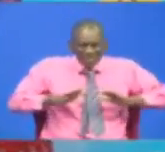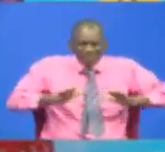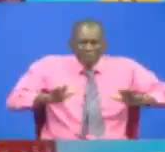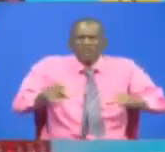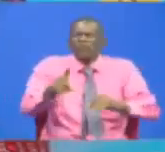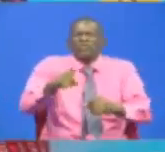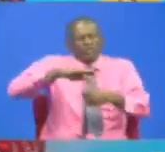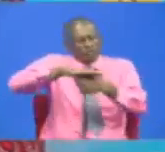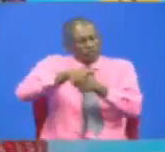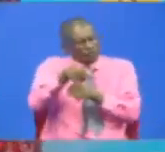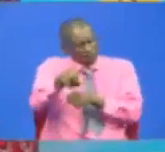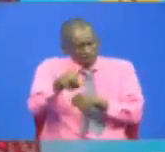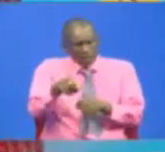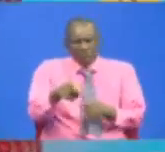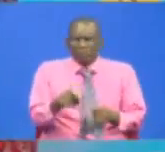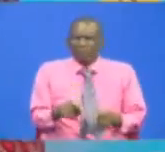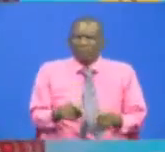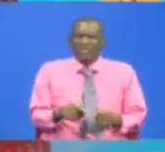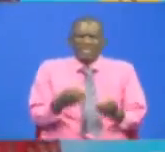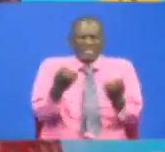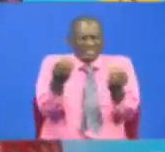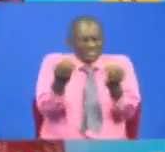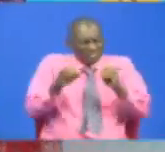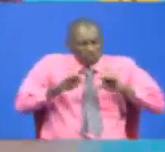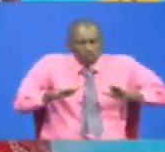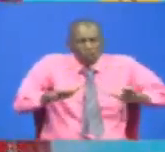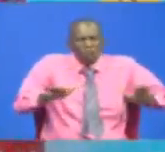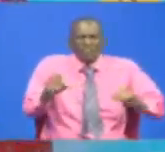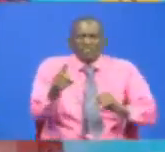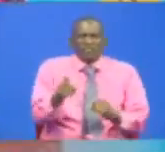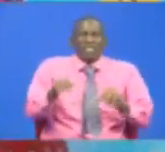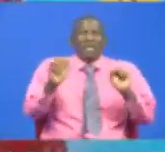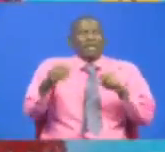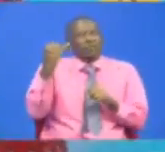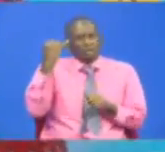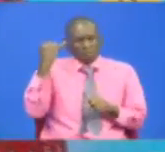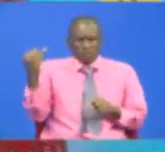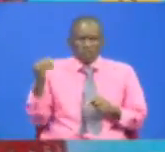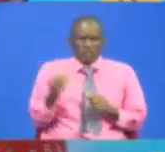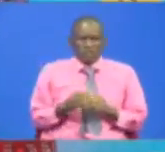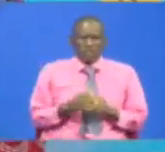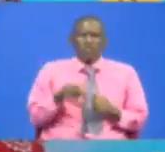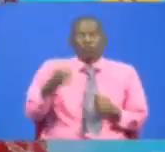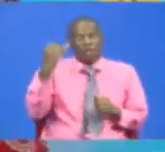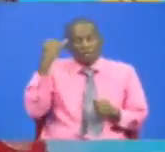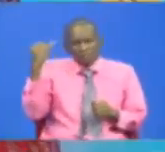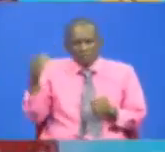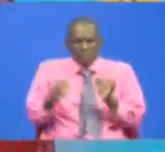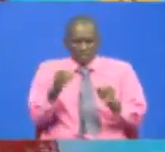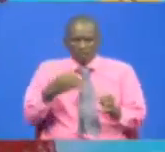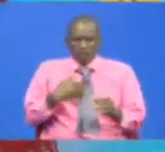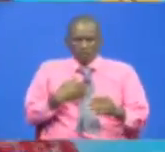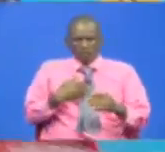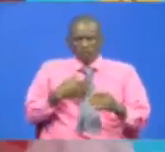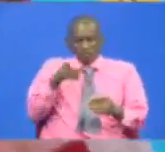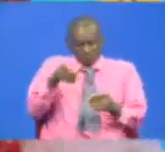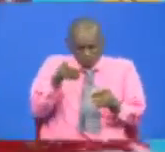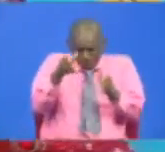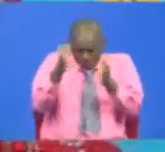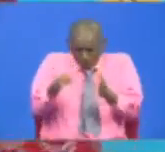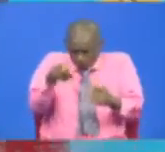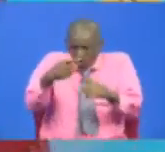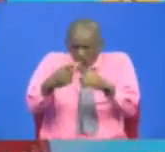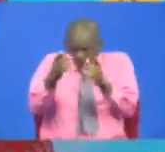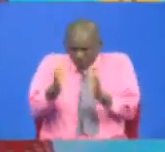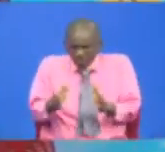virus is very, very easy to spread. Can you imagine if you had a circumciser who is